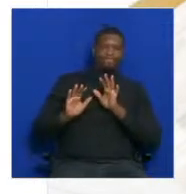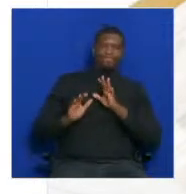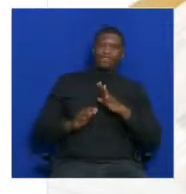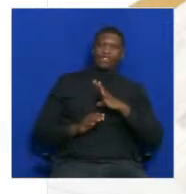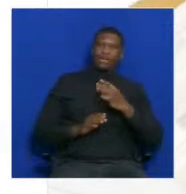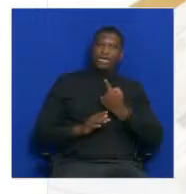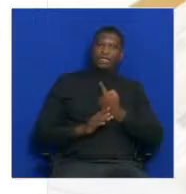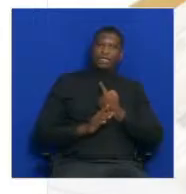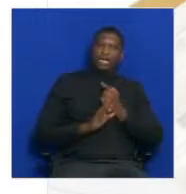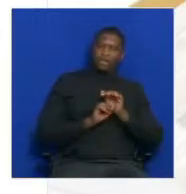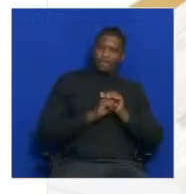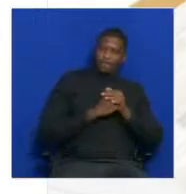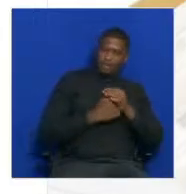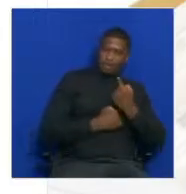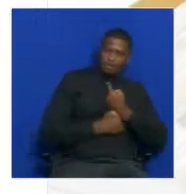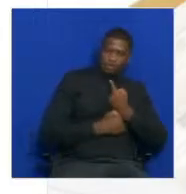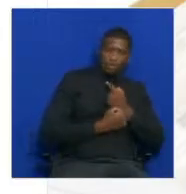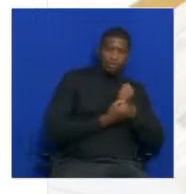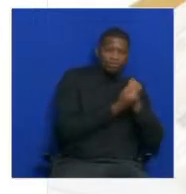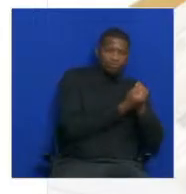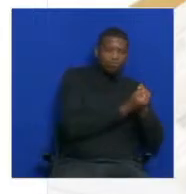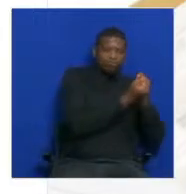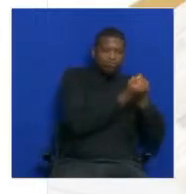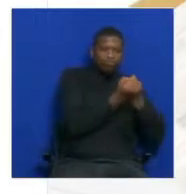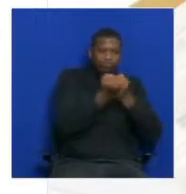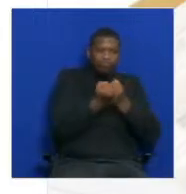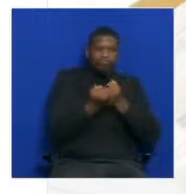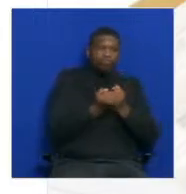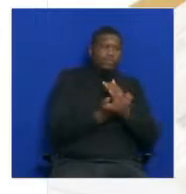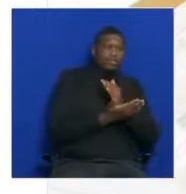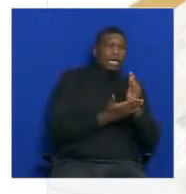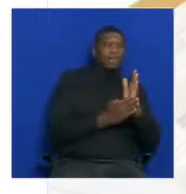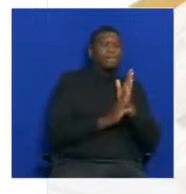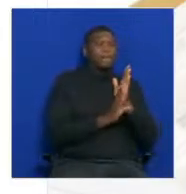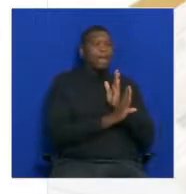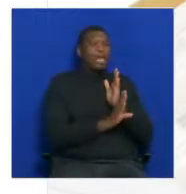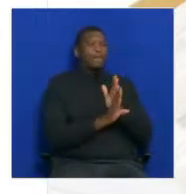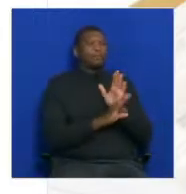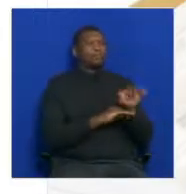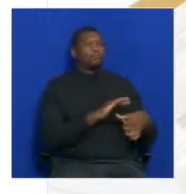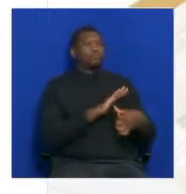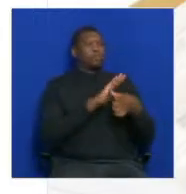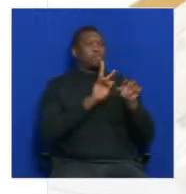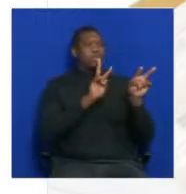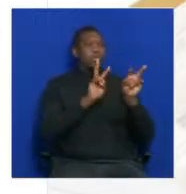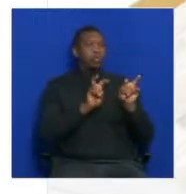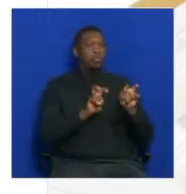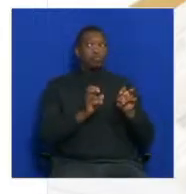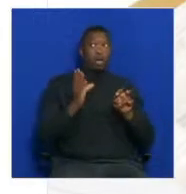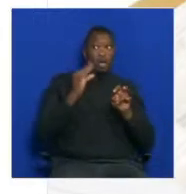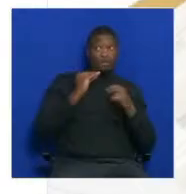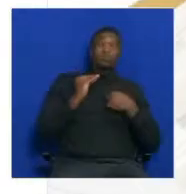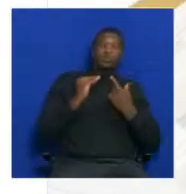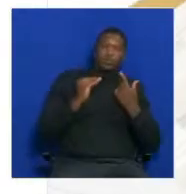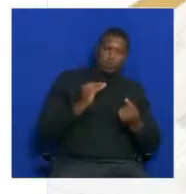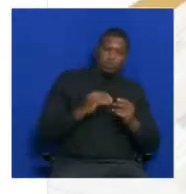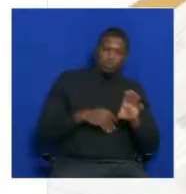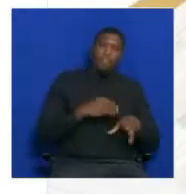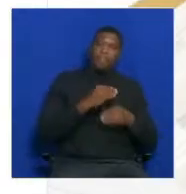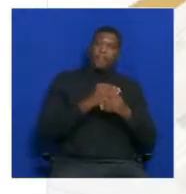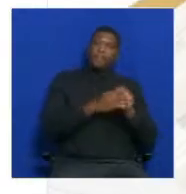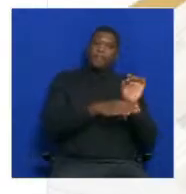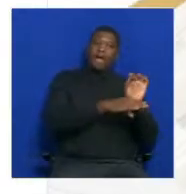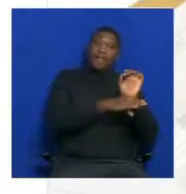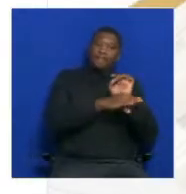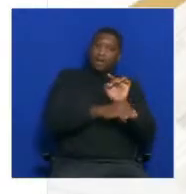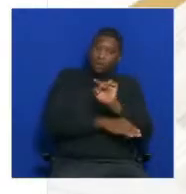assisting on discrete issues on which I was asked to assist, and to advising those members of the